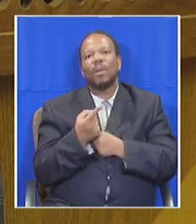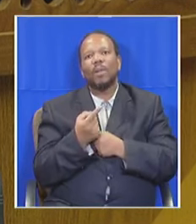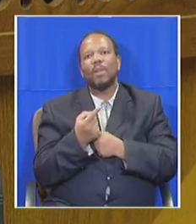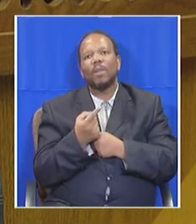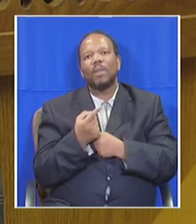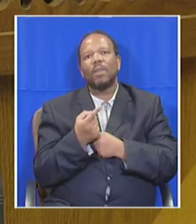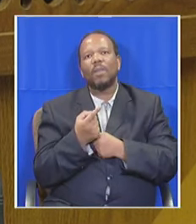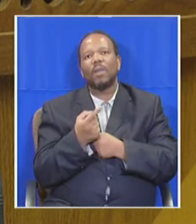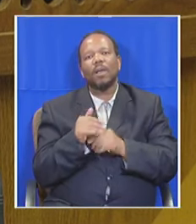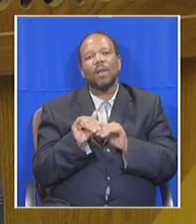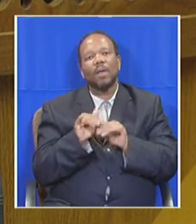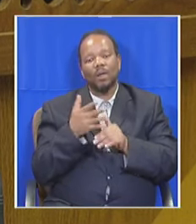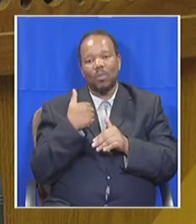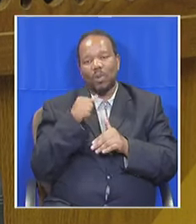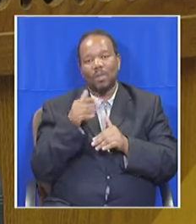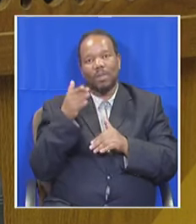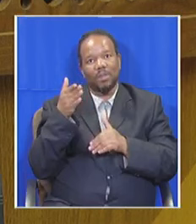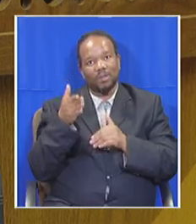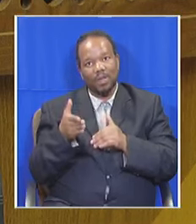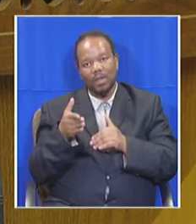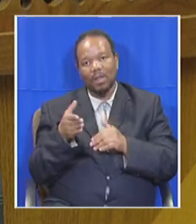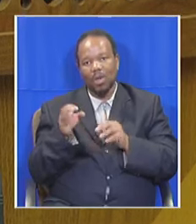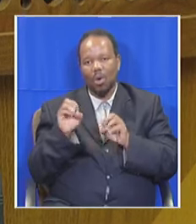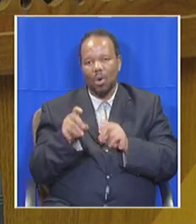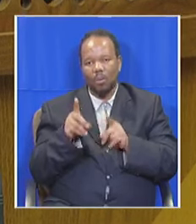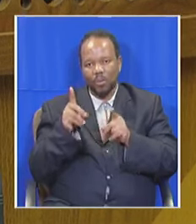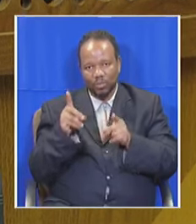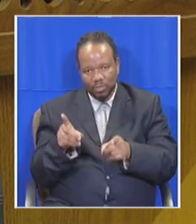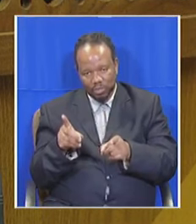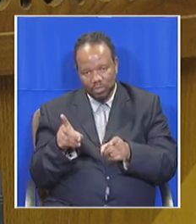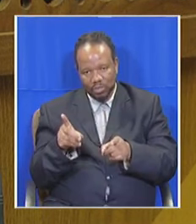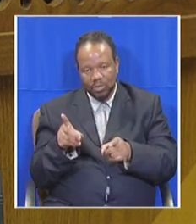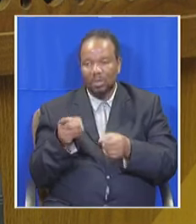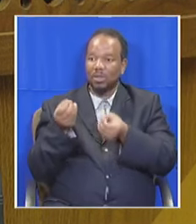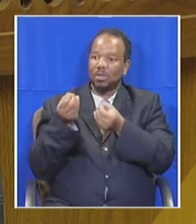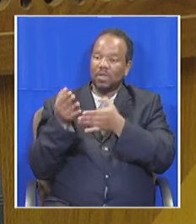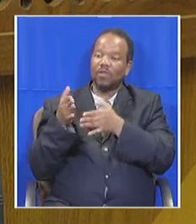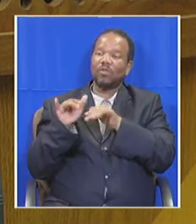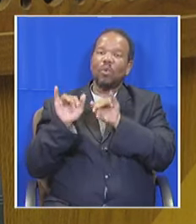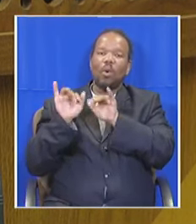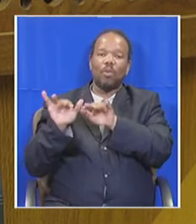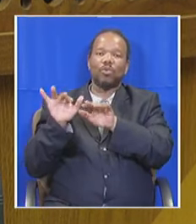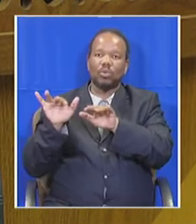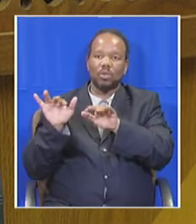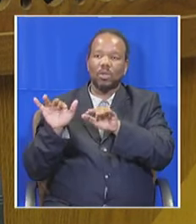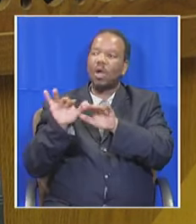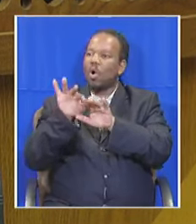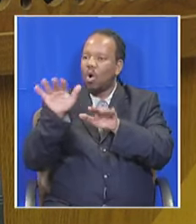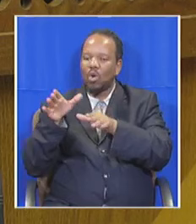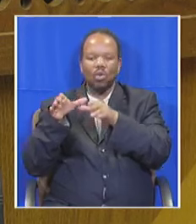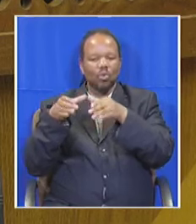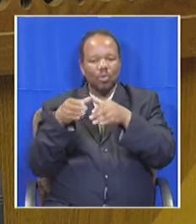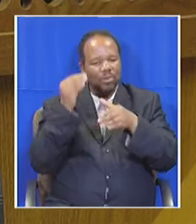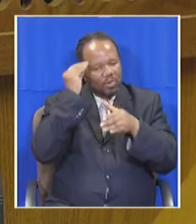What matters is that at the end of the day, a reasonable opportunity is offered to members of the public and all interested parties to know about